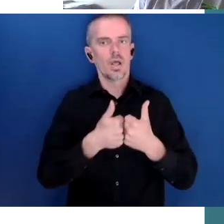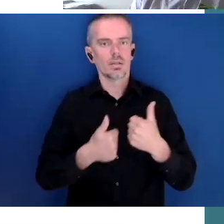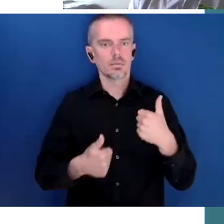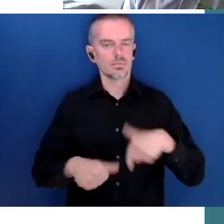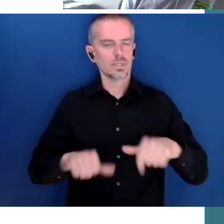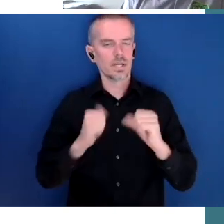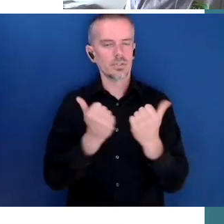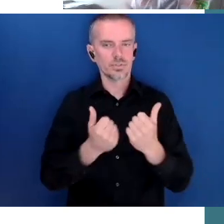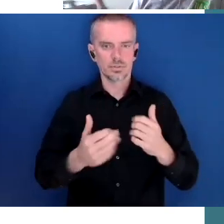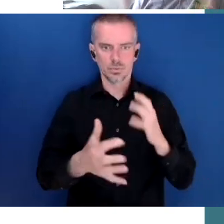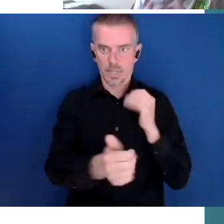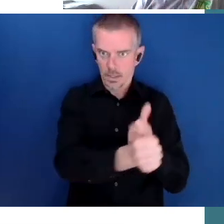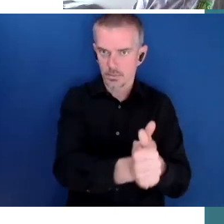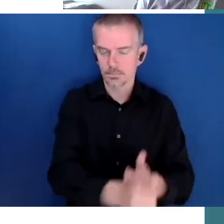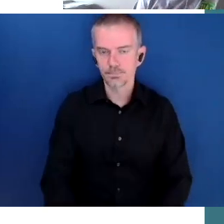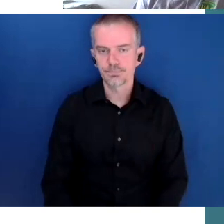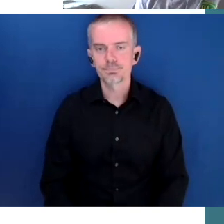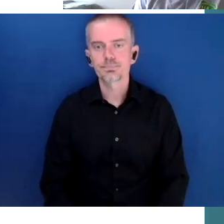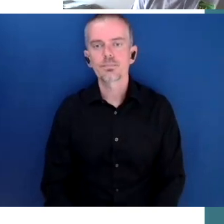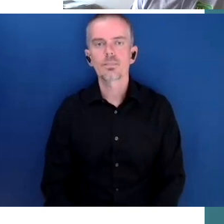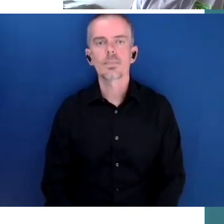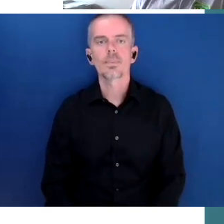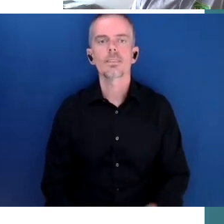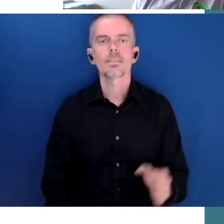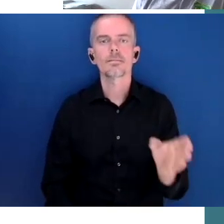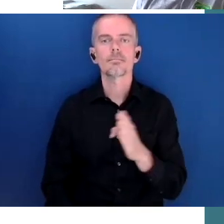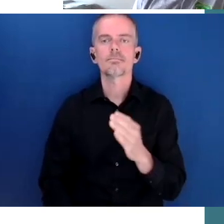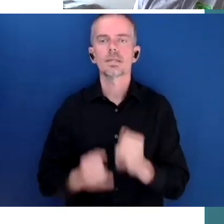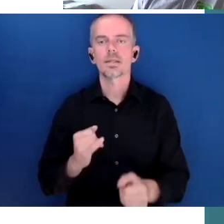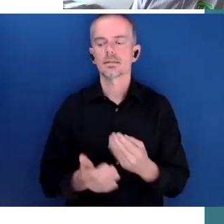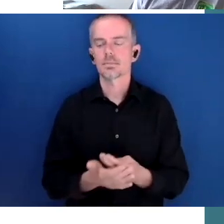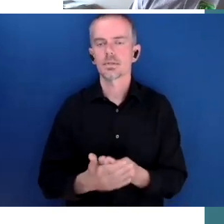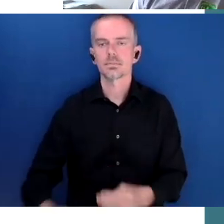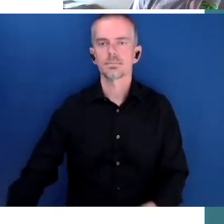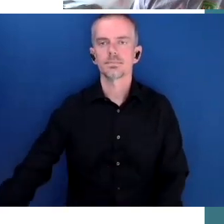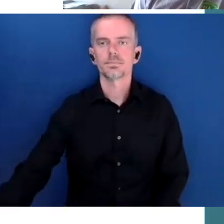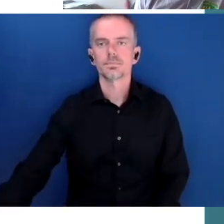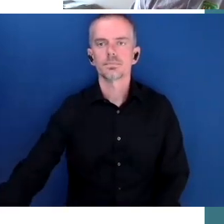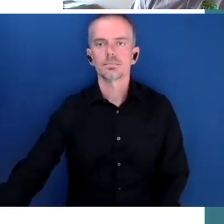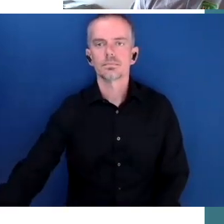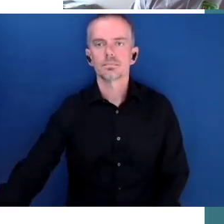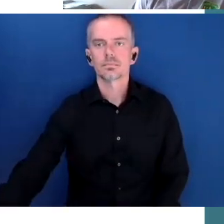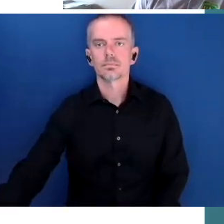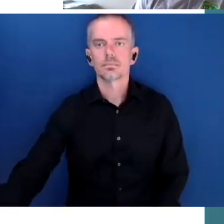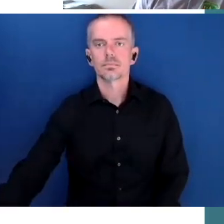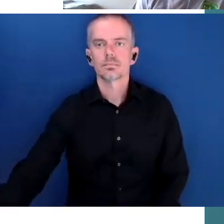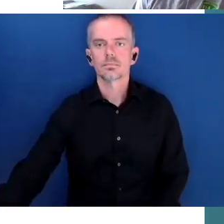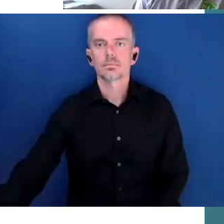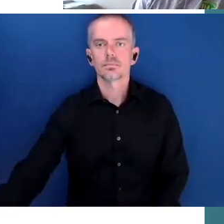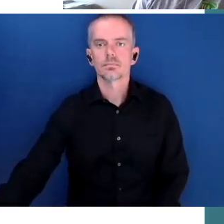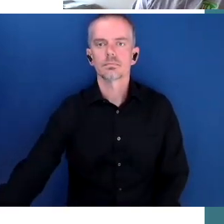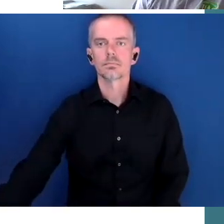agency. And then the last source of funds that we see is trust fund funding. And so this